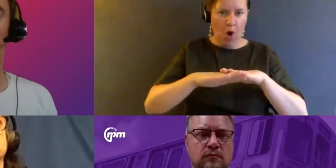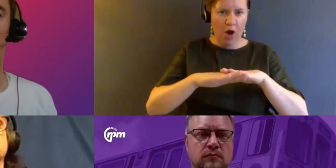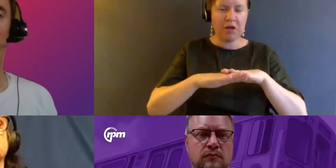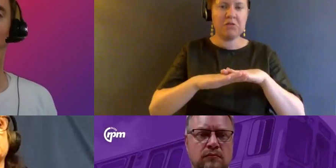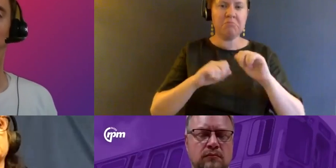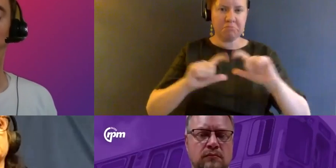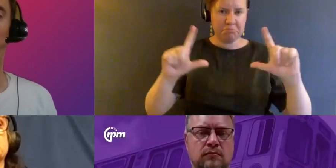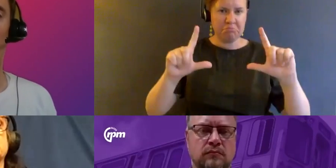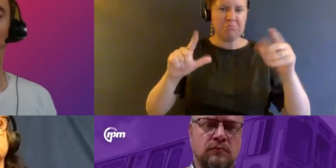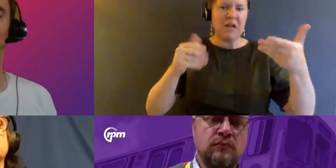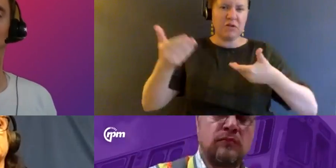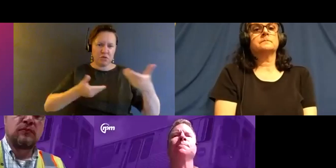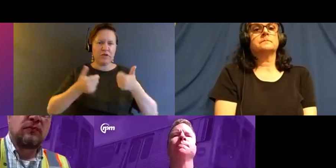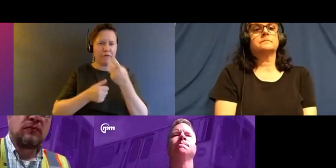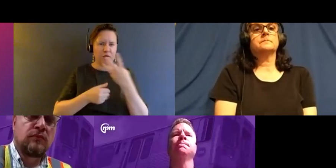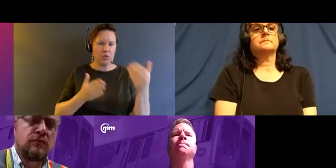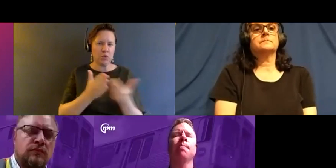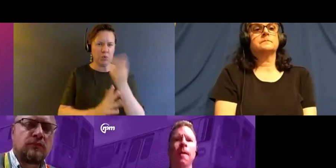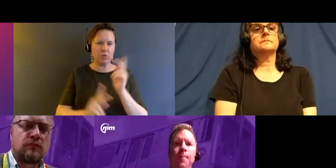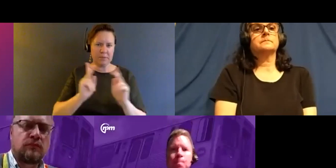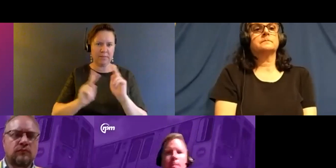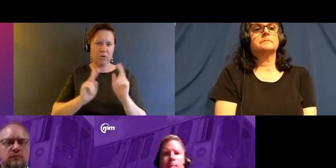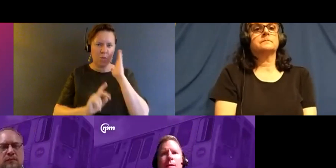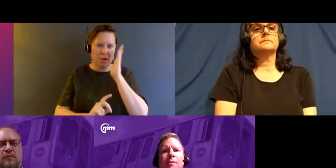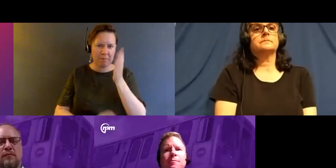I'll introduce a couple new people.